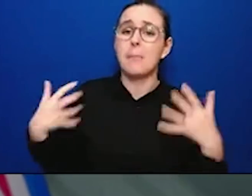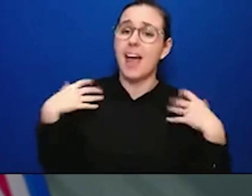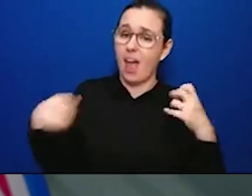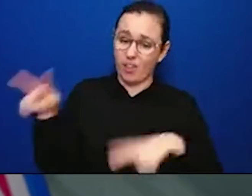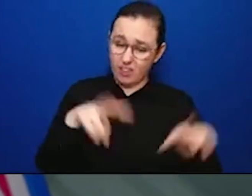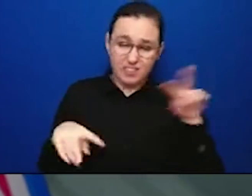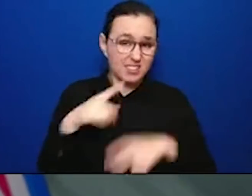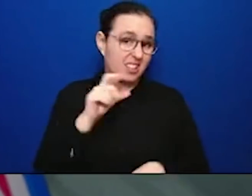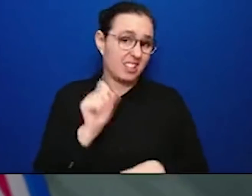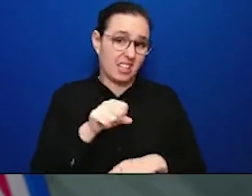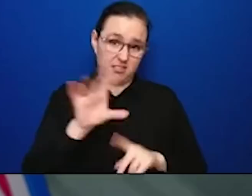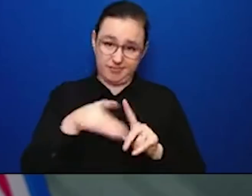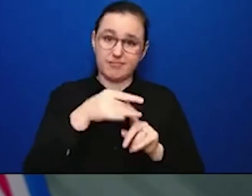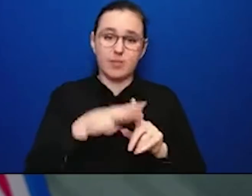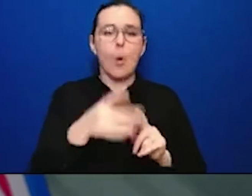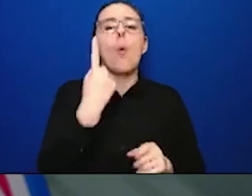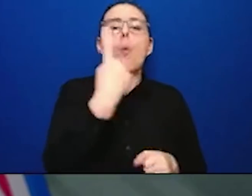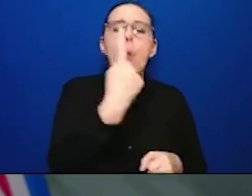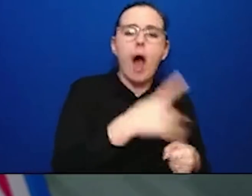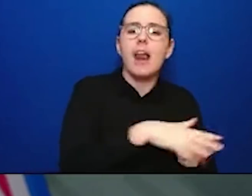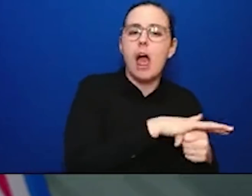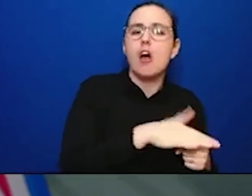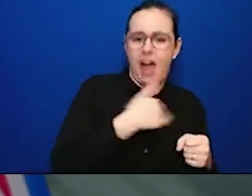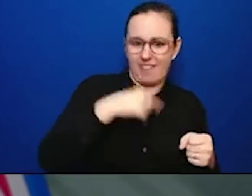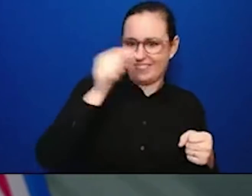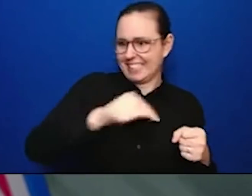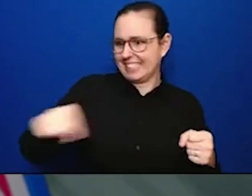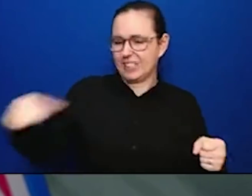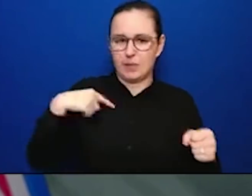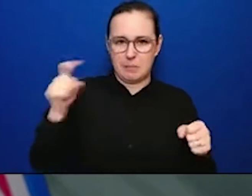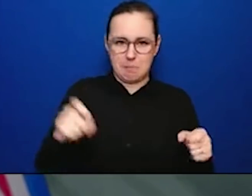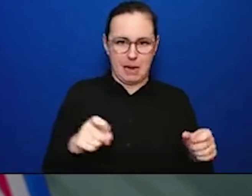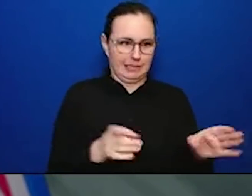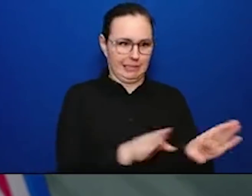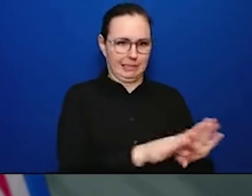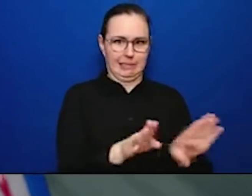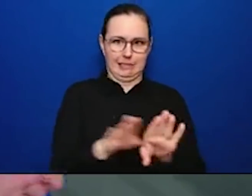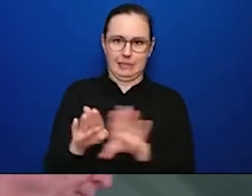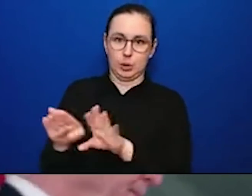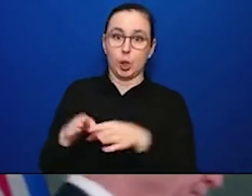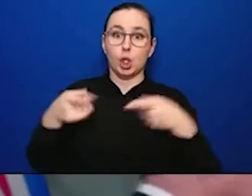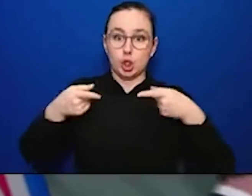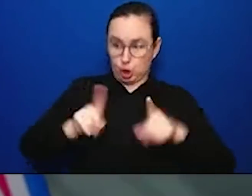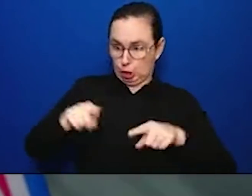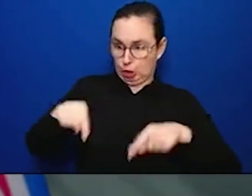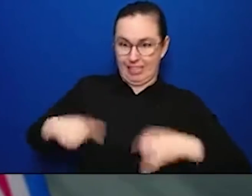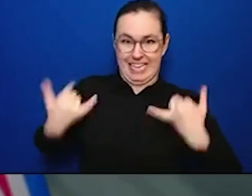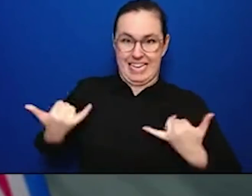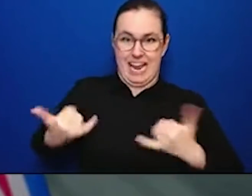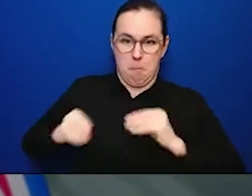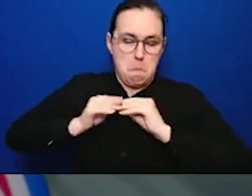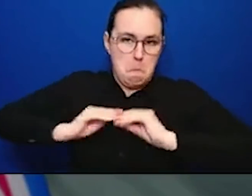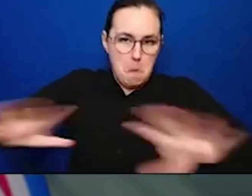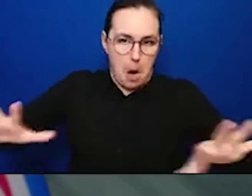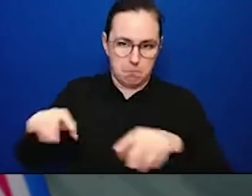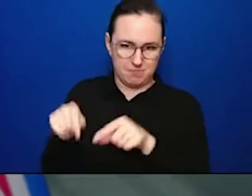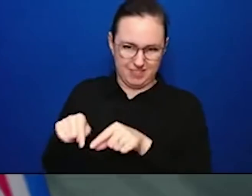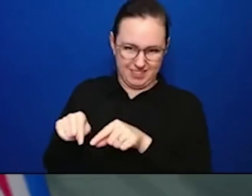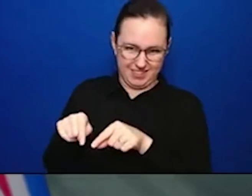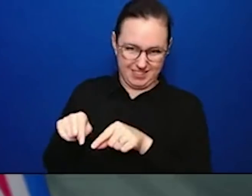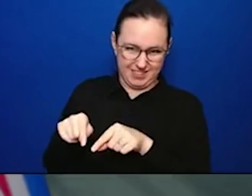was one of the areas that needed to take action in this period of very high transmission of COVID-19. Val, do you have a